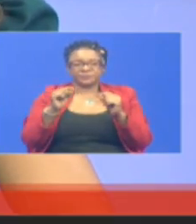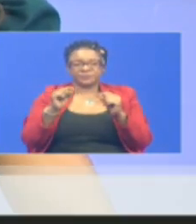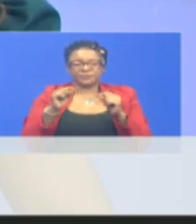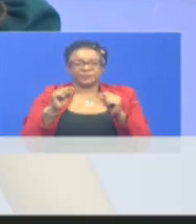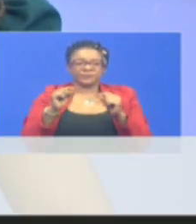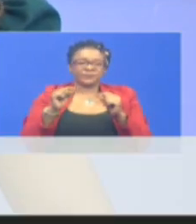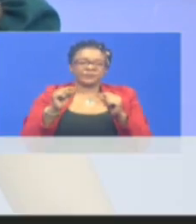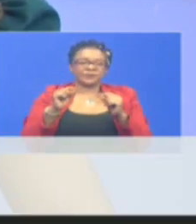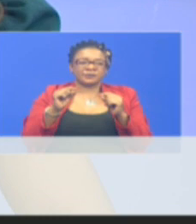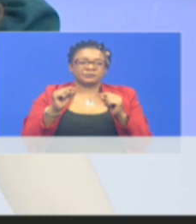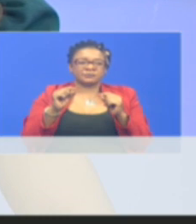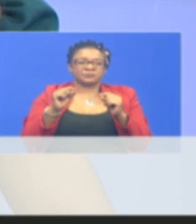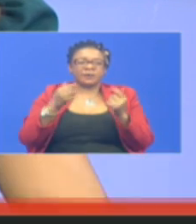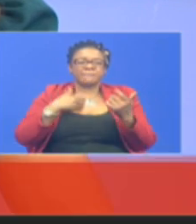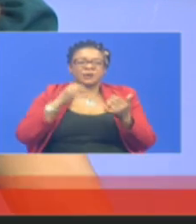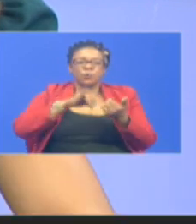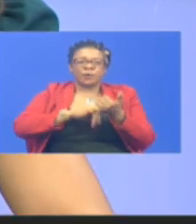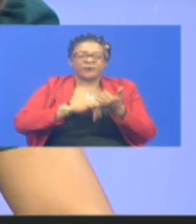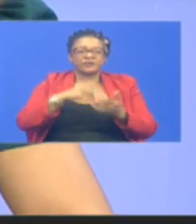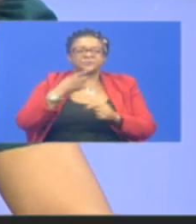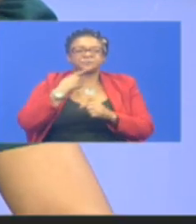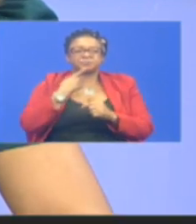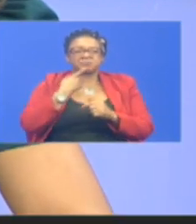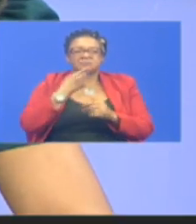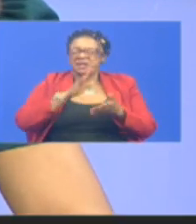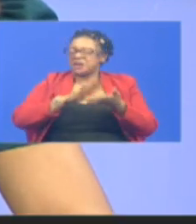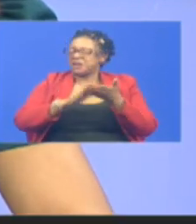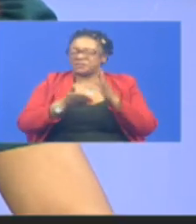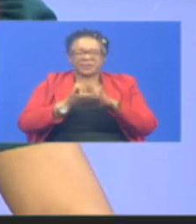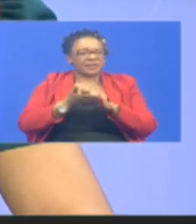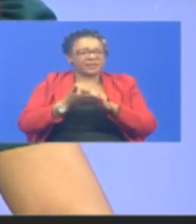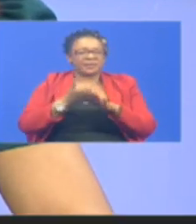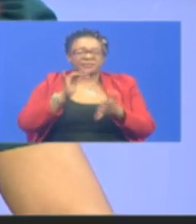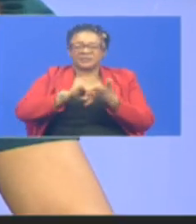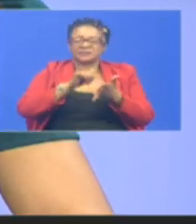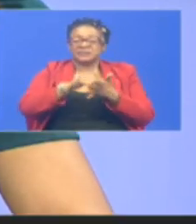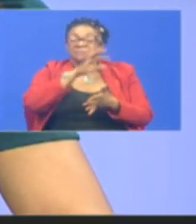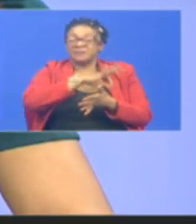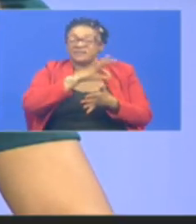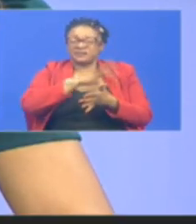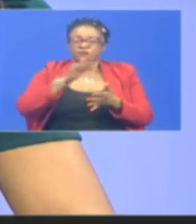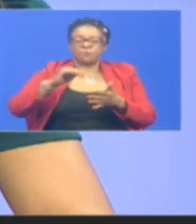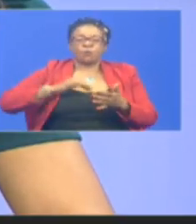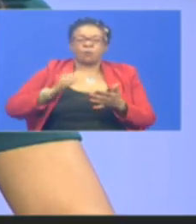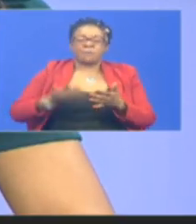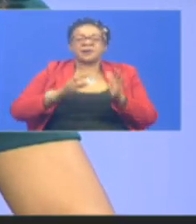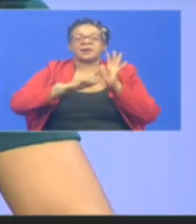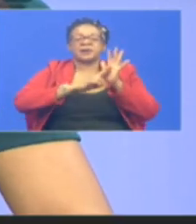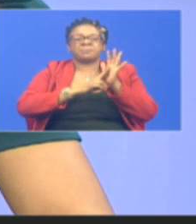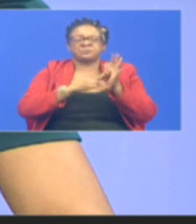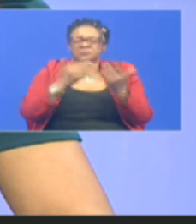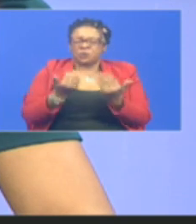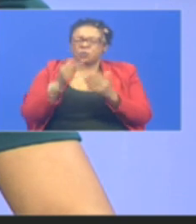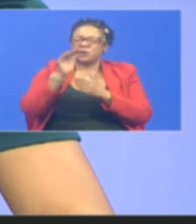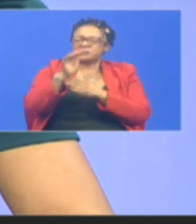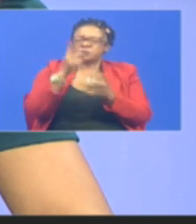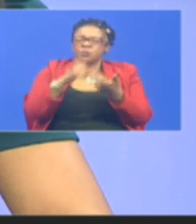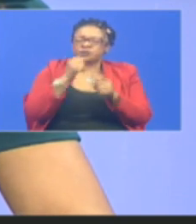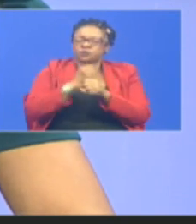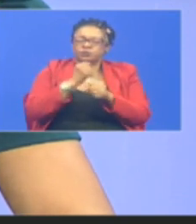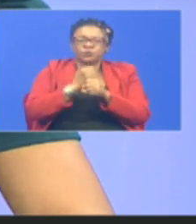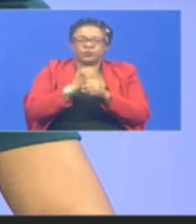say, my wife tells me that there's nothing tangible that she's benefited from women reps. Now she's asking what to do to